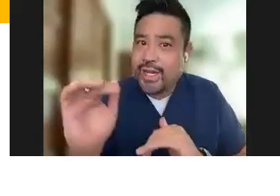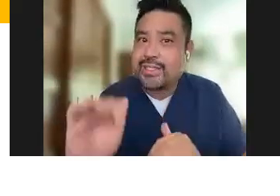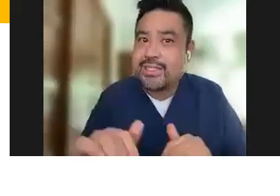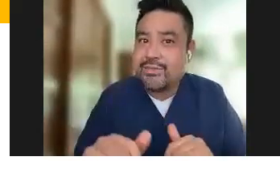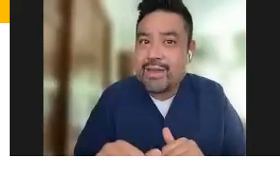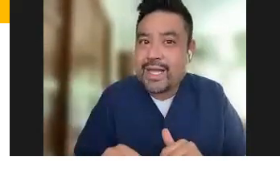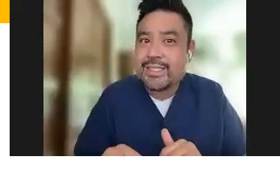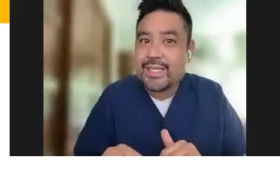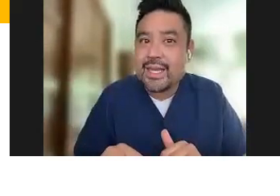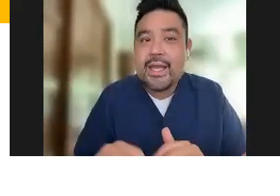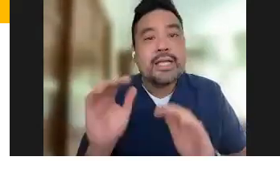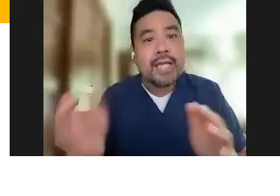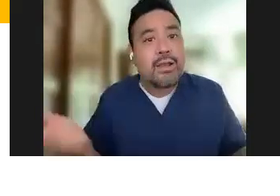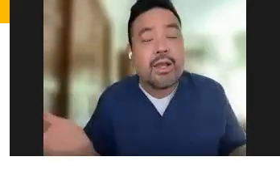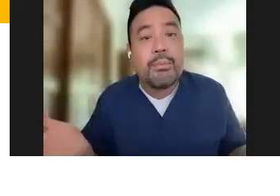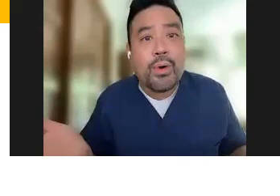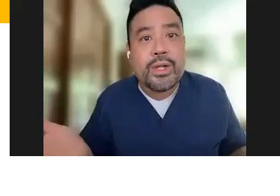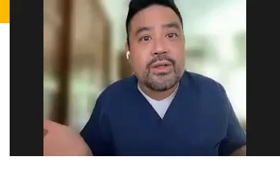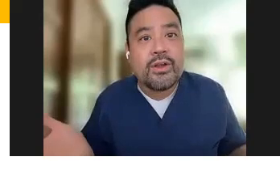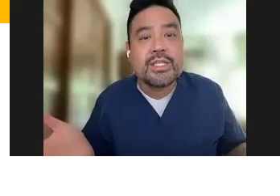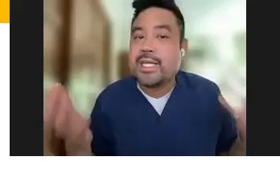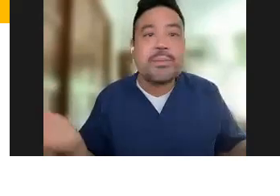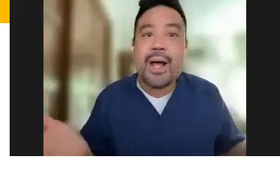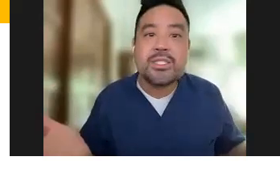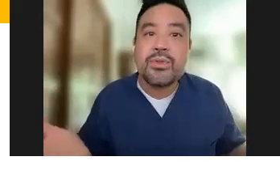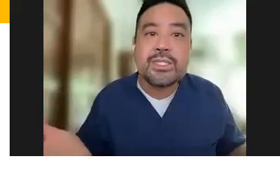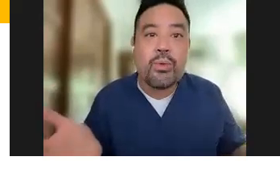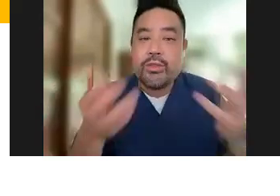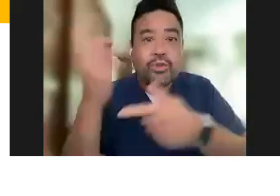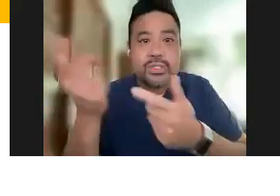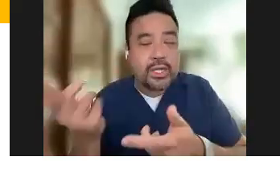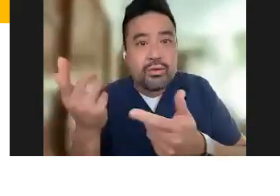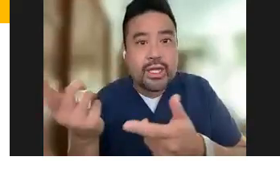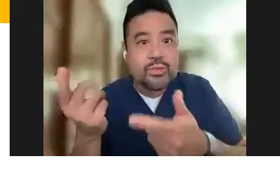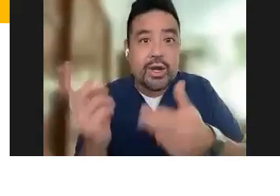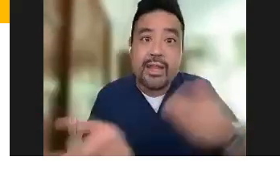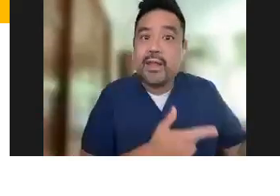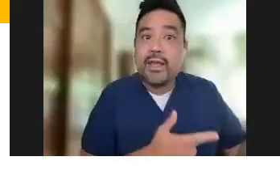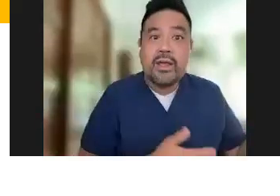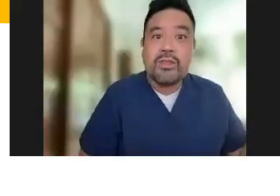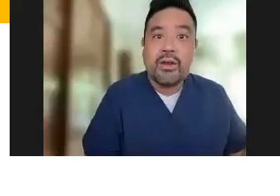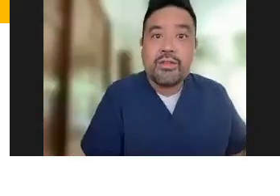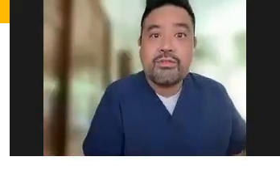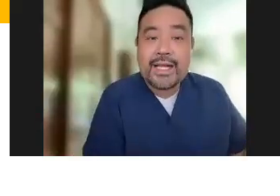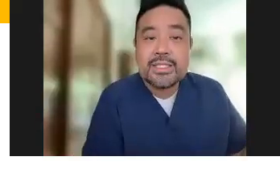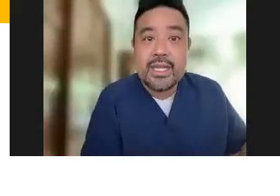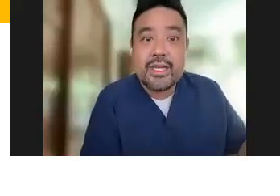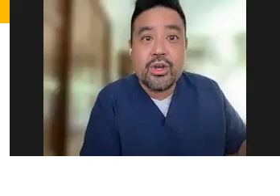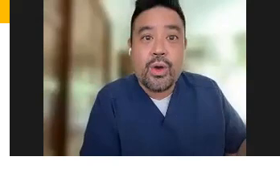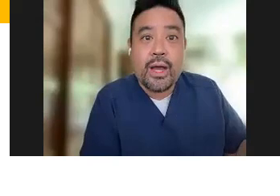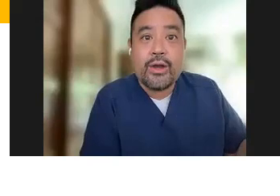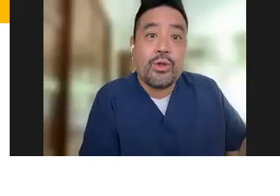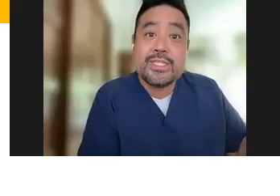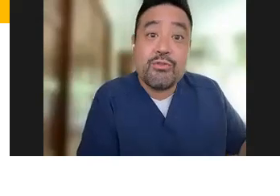the ingredients list of that vaccine, it's got components on there. It's impossible to tell whether those ingredients were in the vaccine,